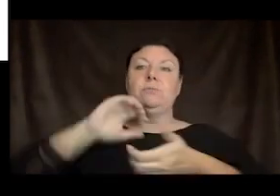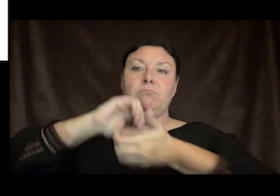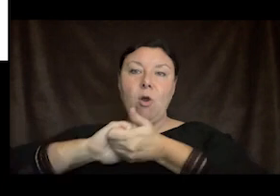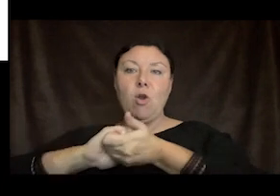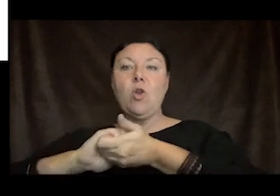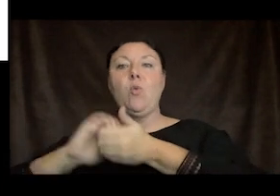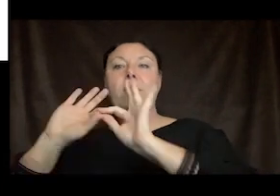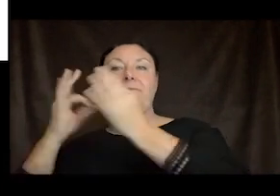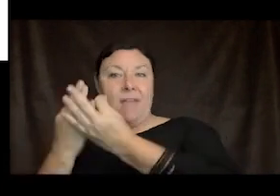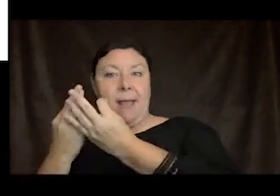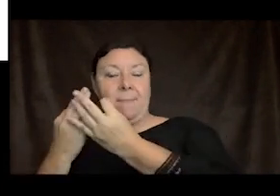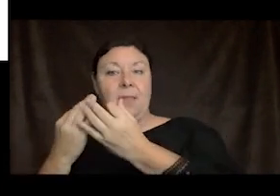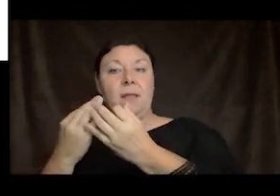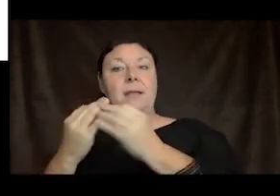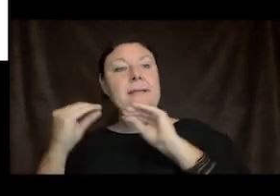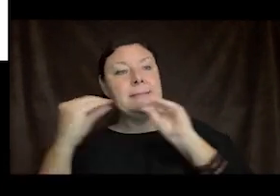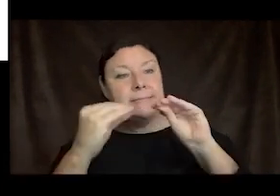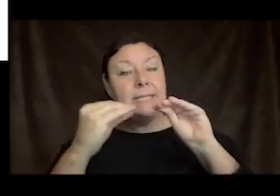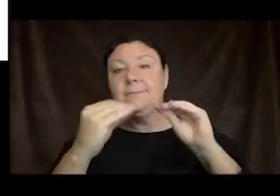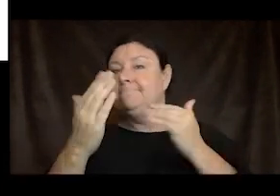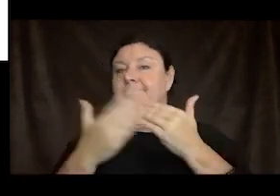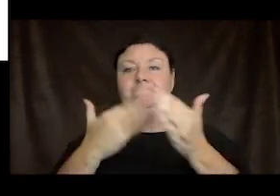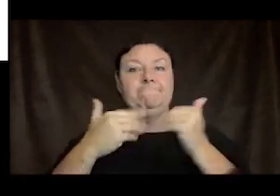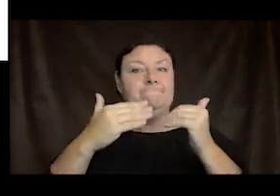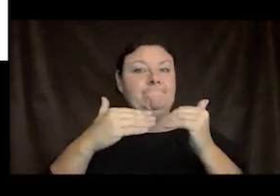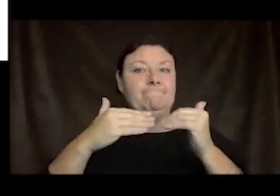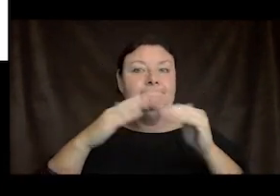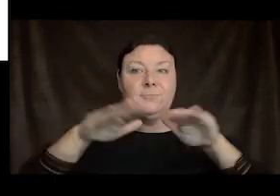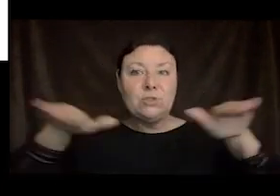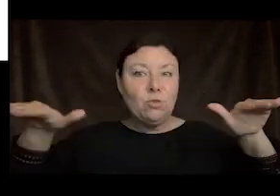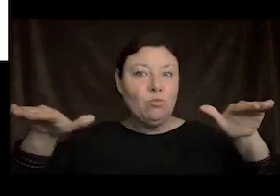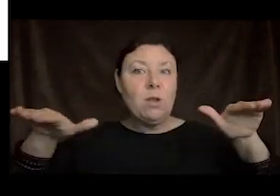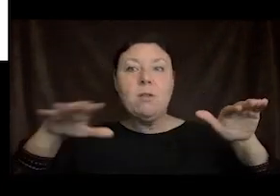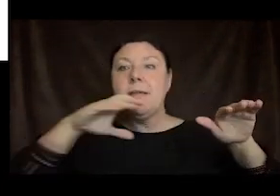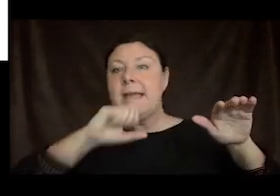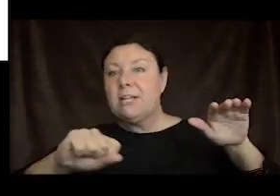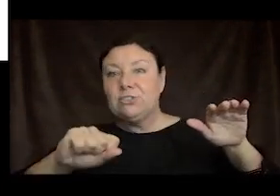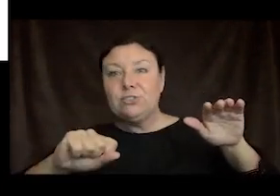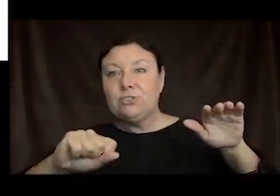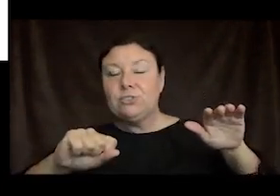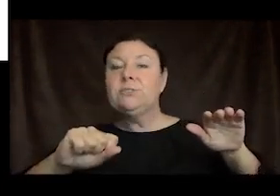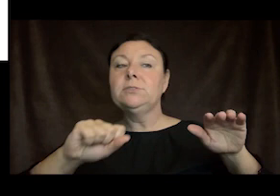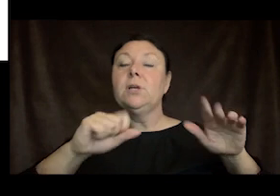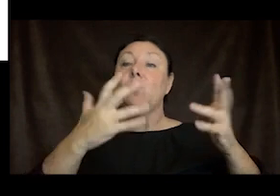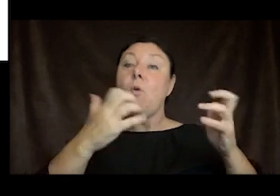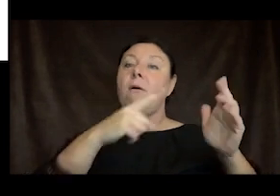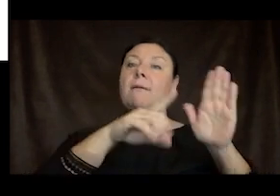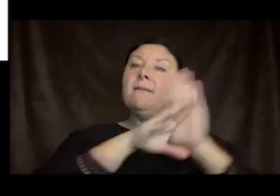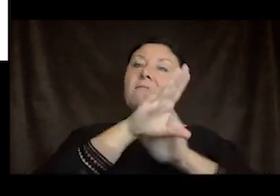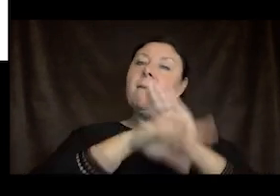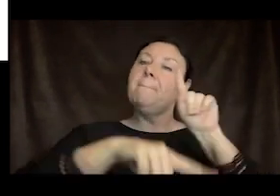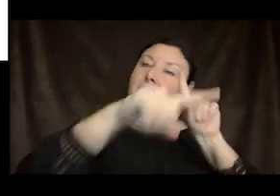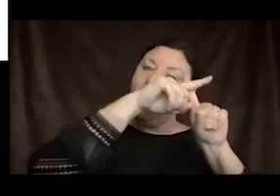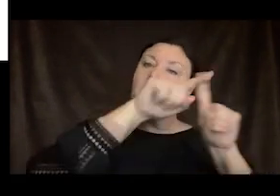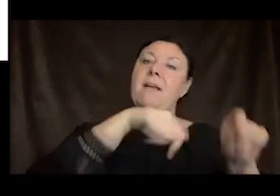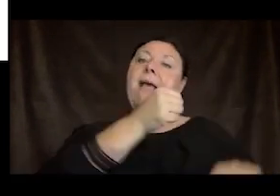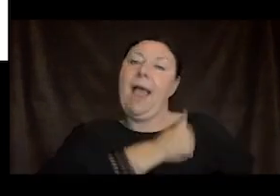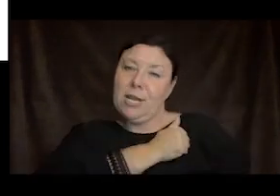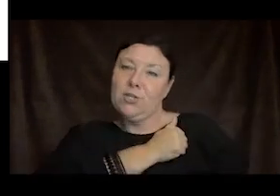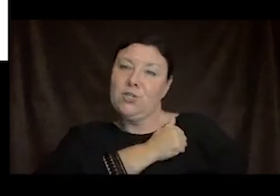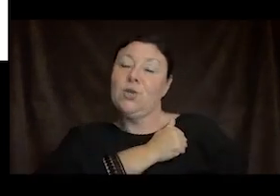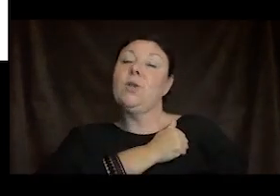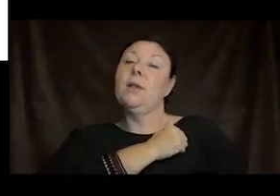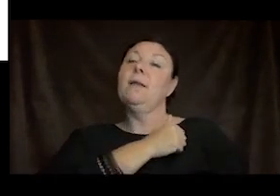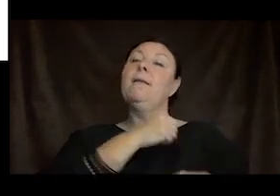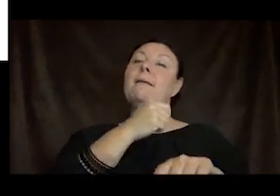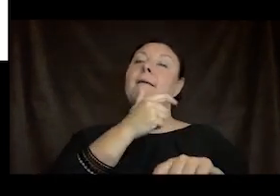ages, even from very young children, develop a positive attitude about race, and then be able to promote a more